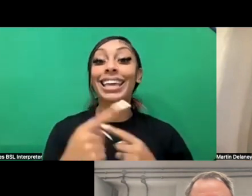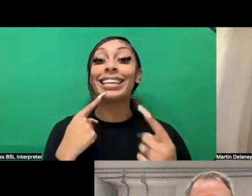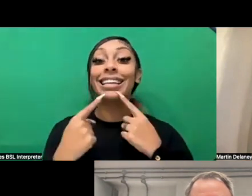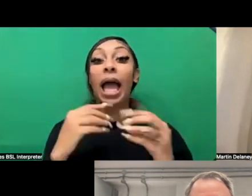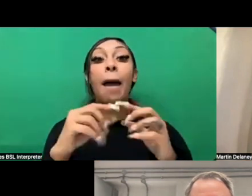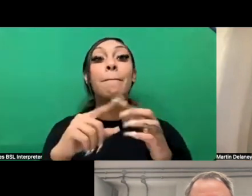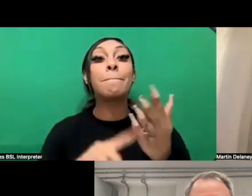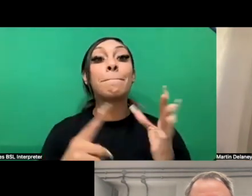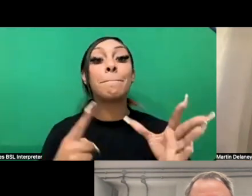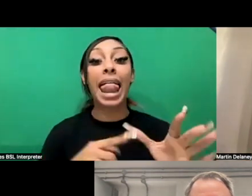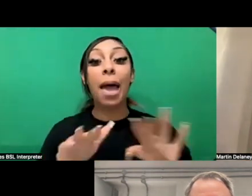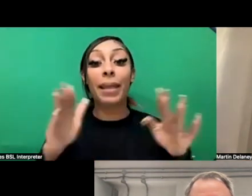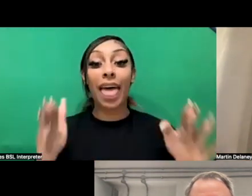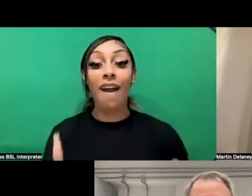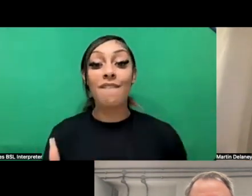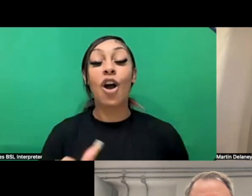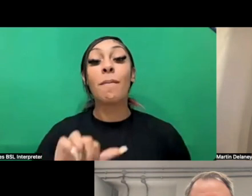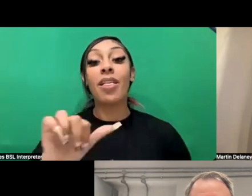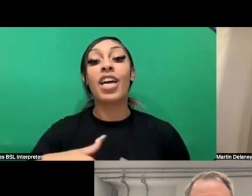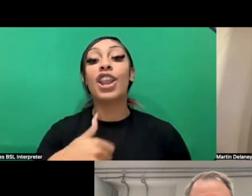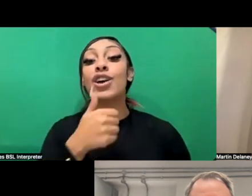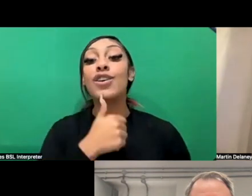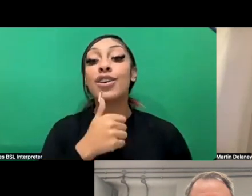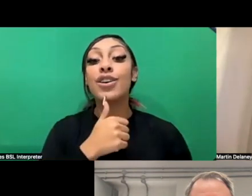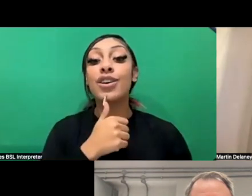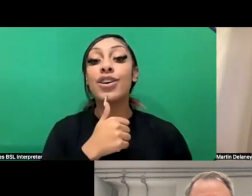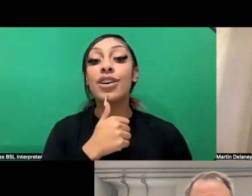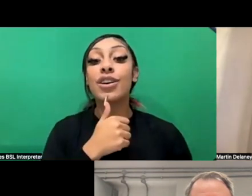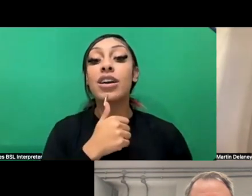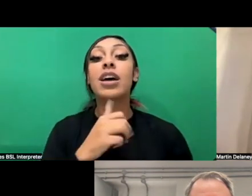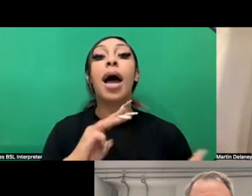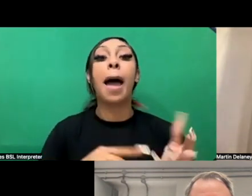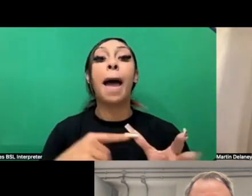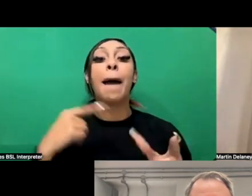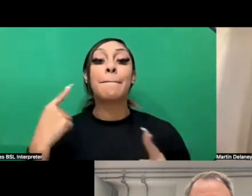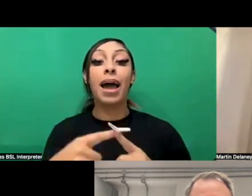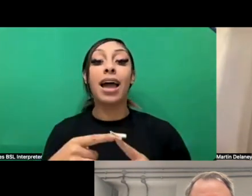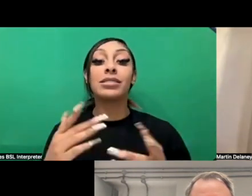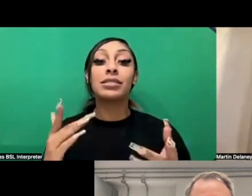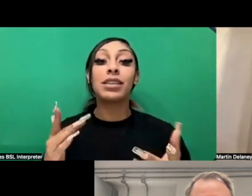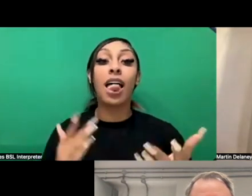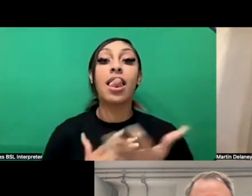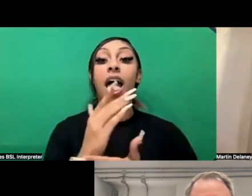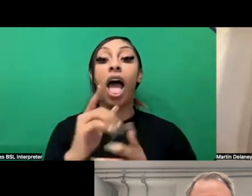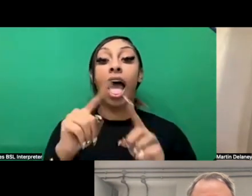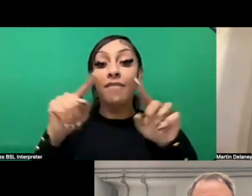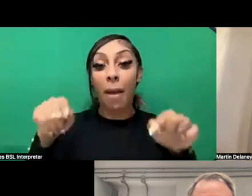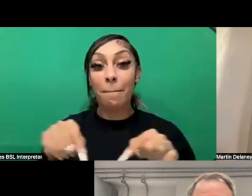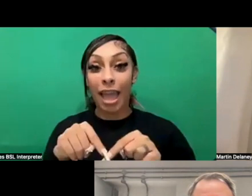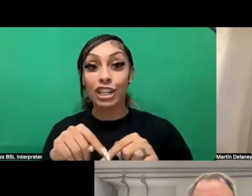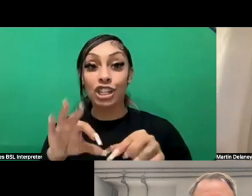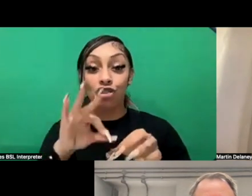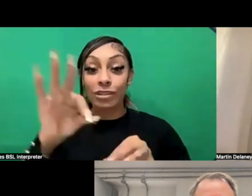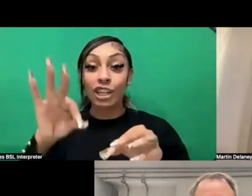platform. And then I use a Max for Live patch to take each of the string notes and do that.